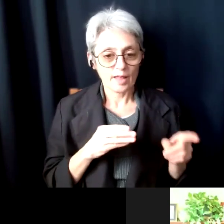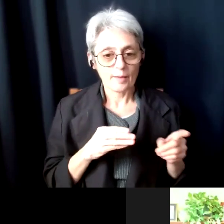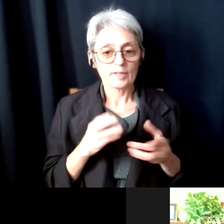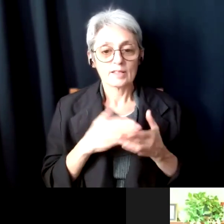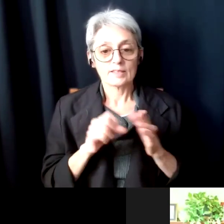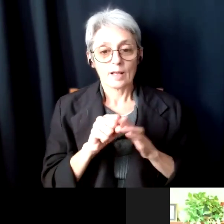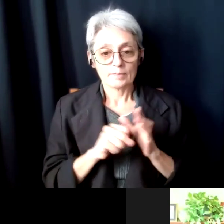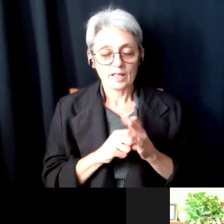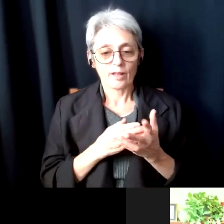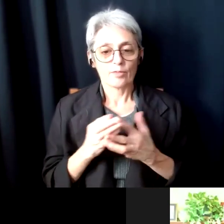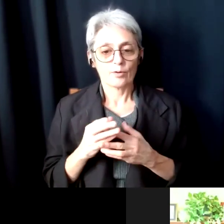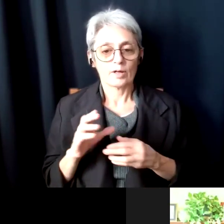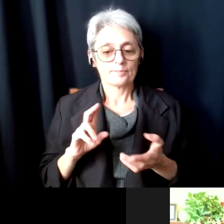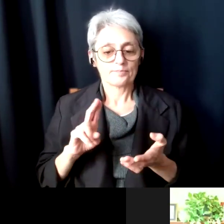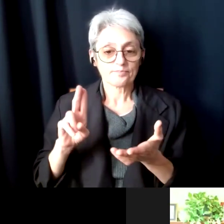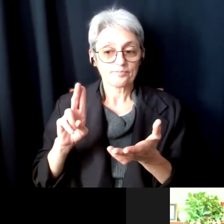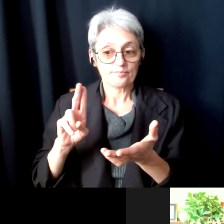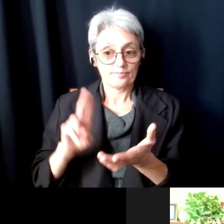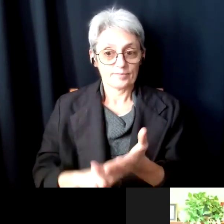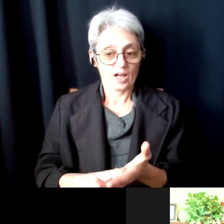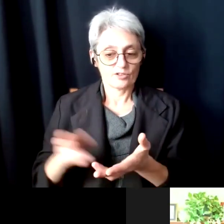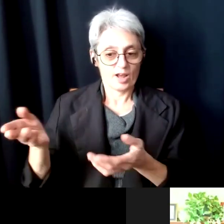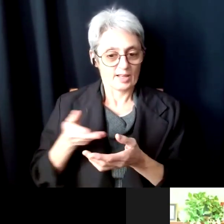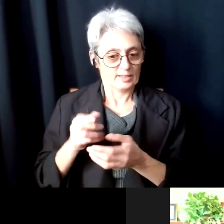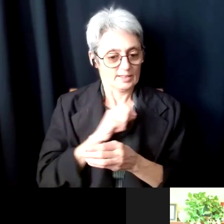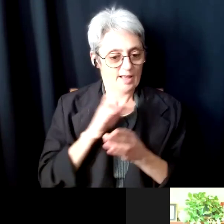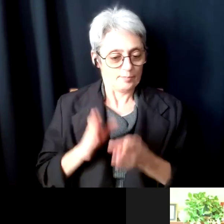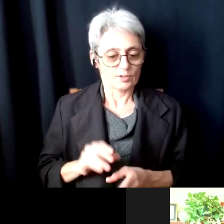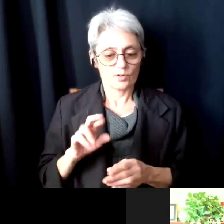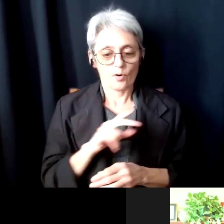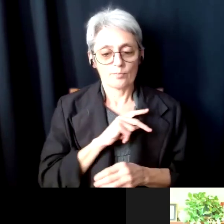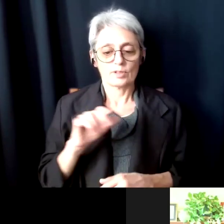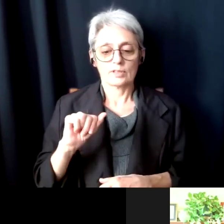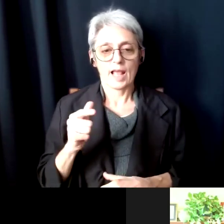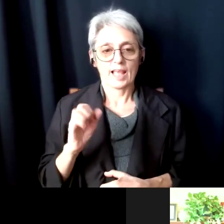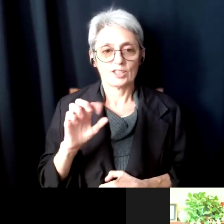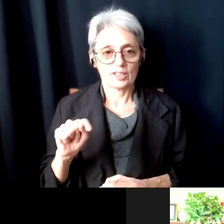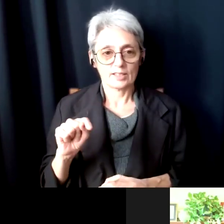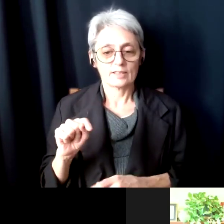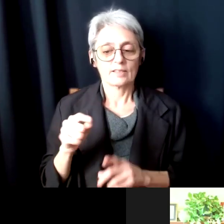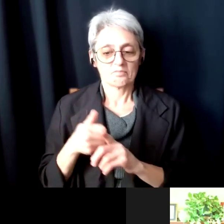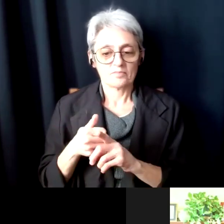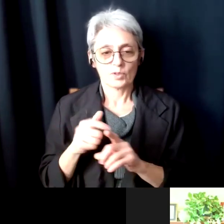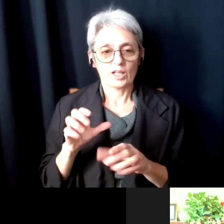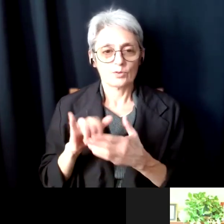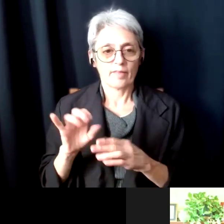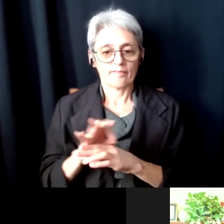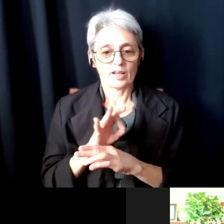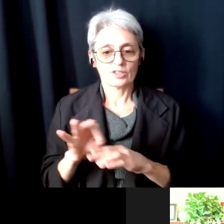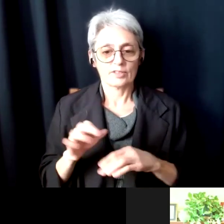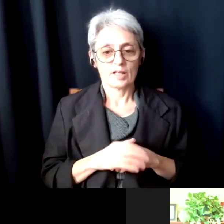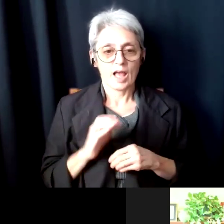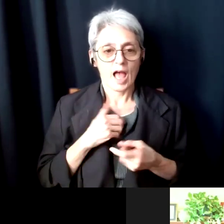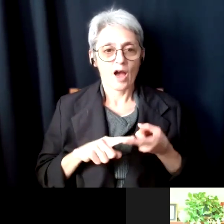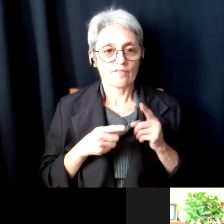a contracted staff person or personal agent who can serve that function. Our friends from